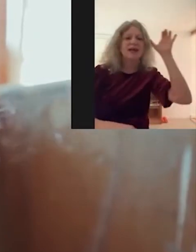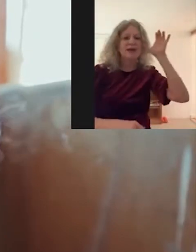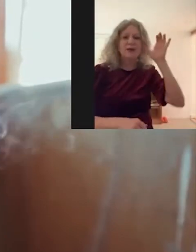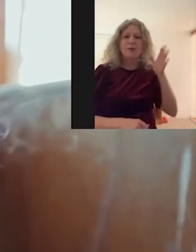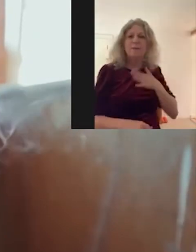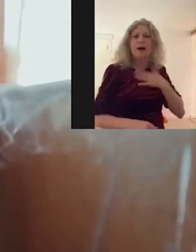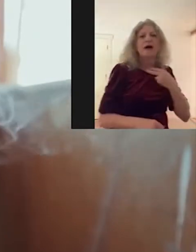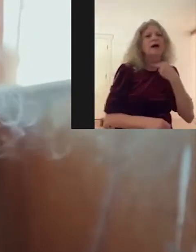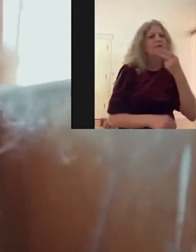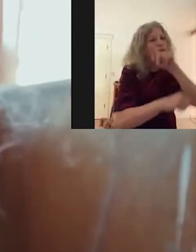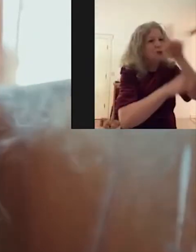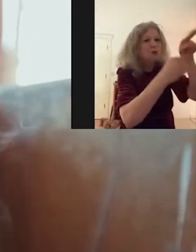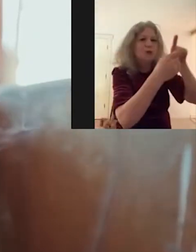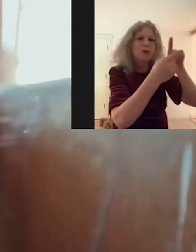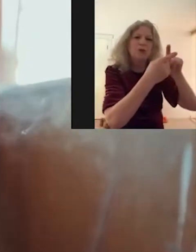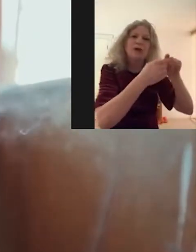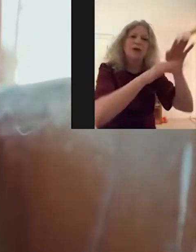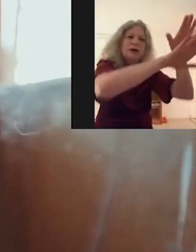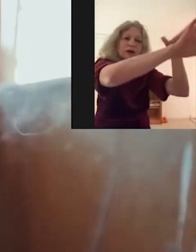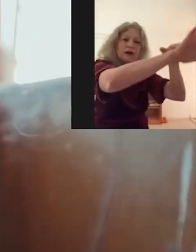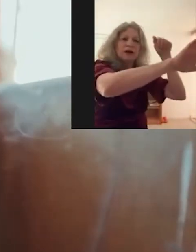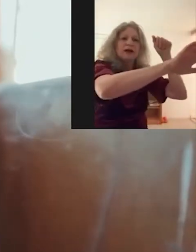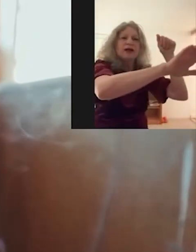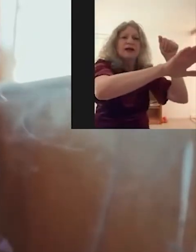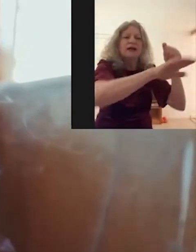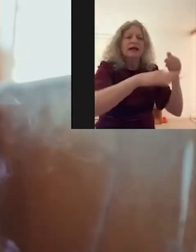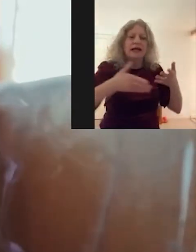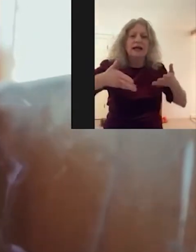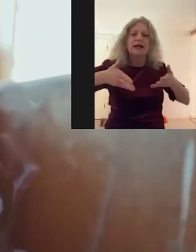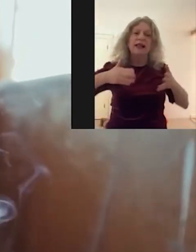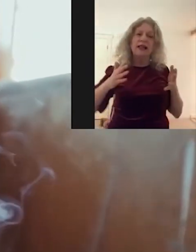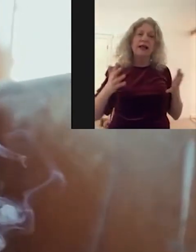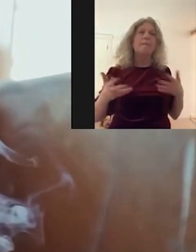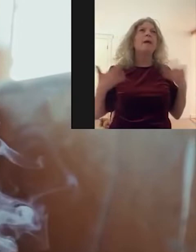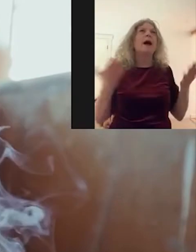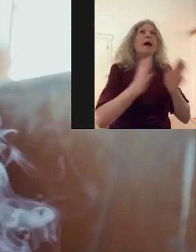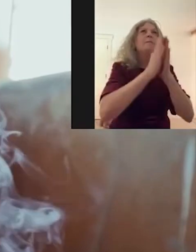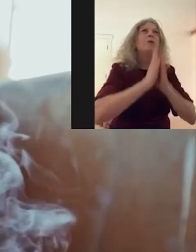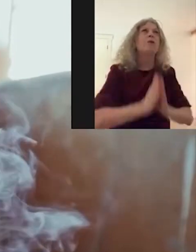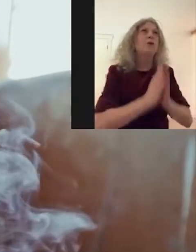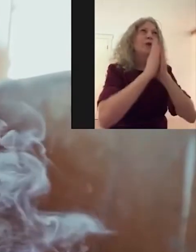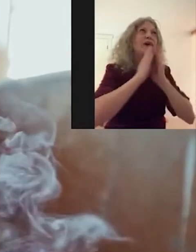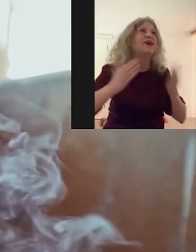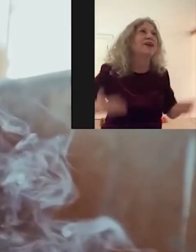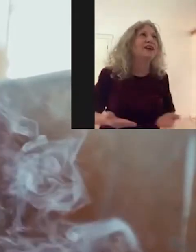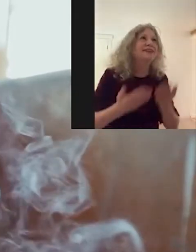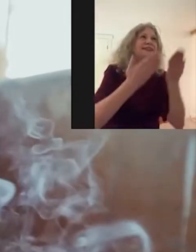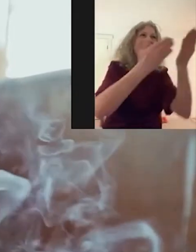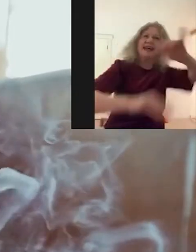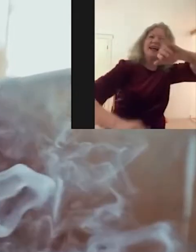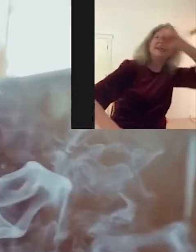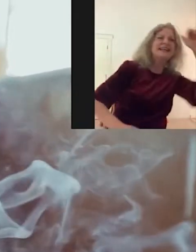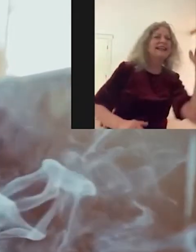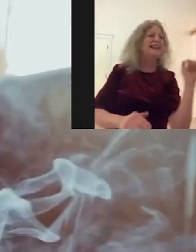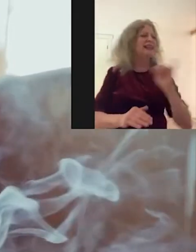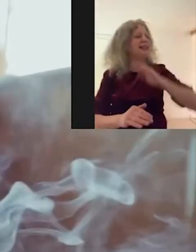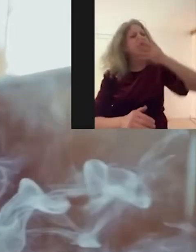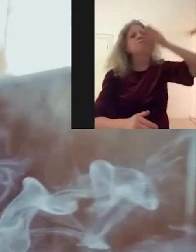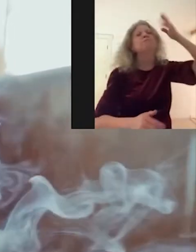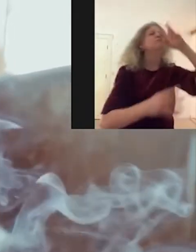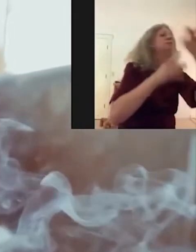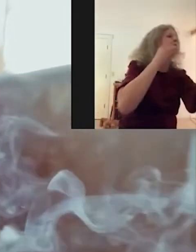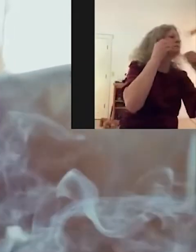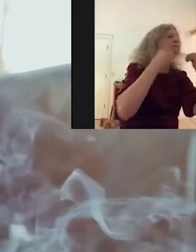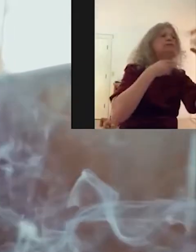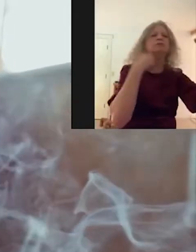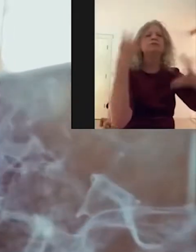you. Let my prayer rise, let my prayer like incense before.